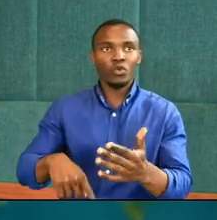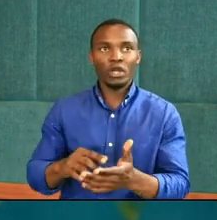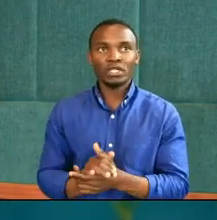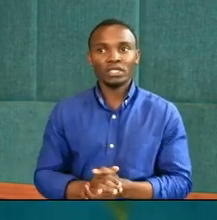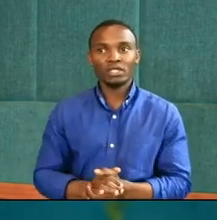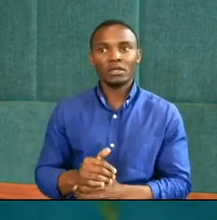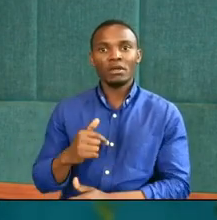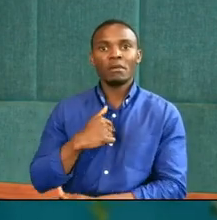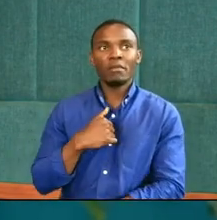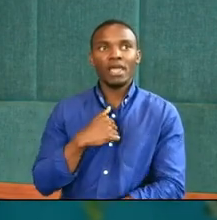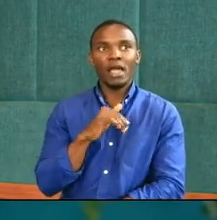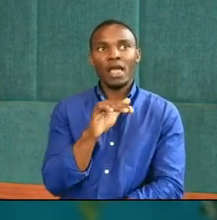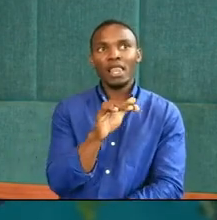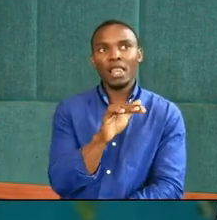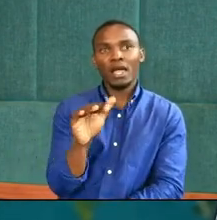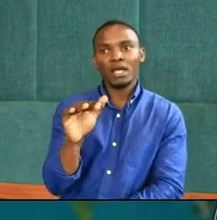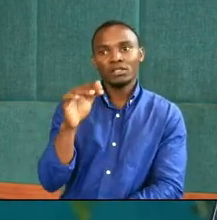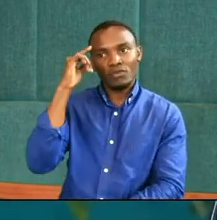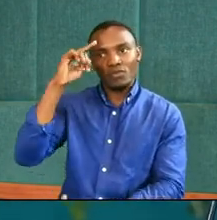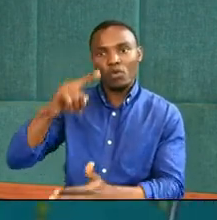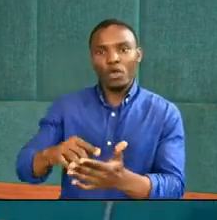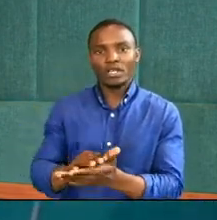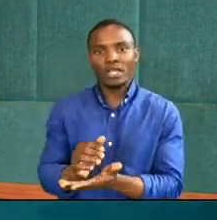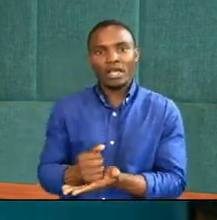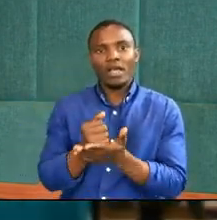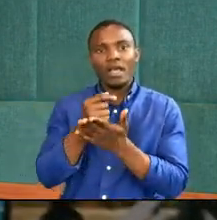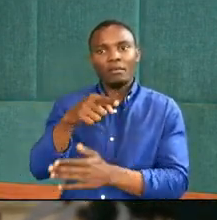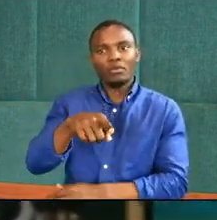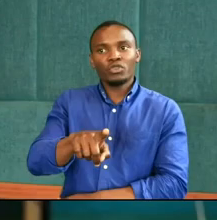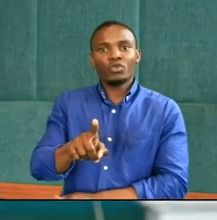I'm going to ask for your help as we